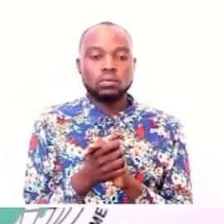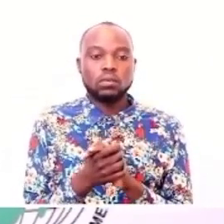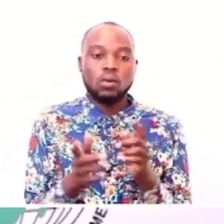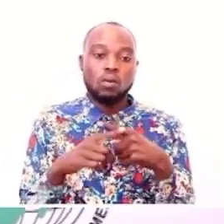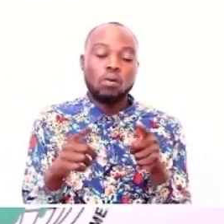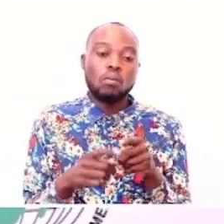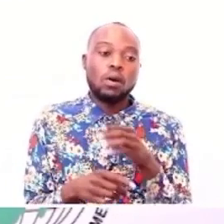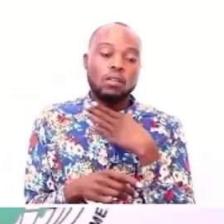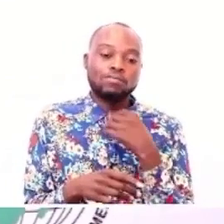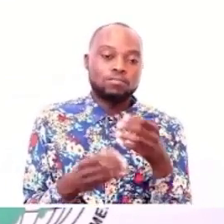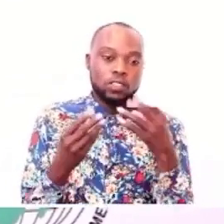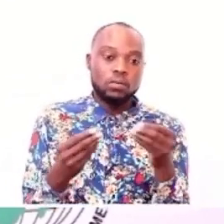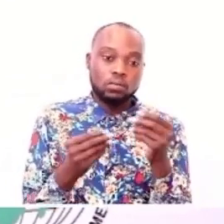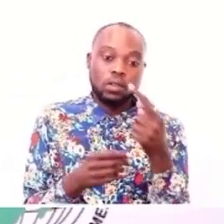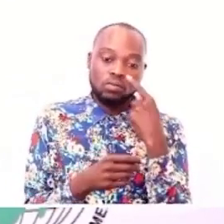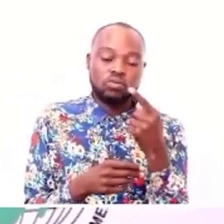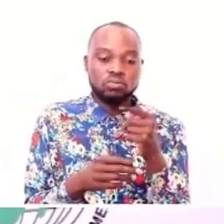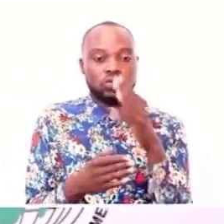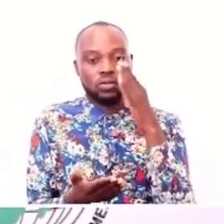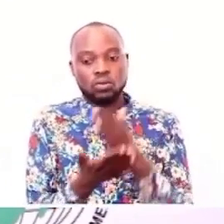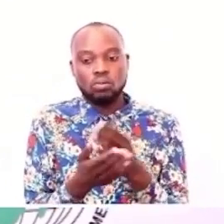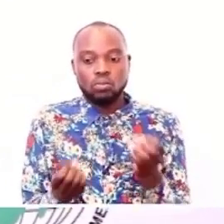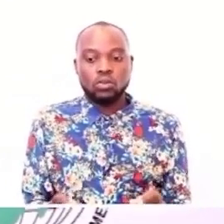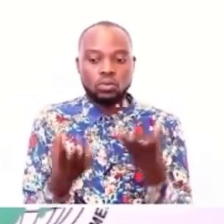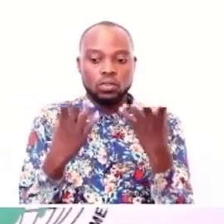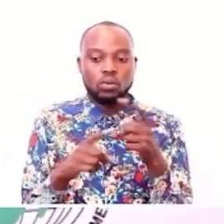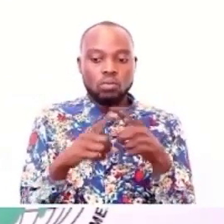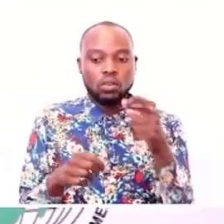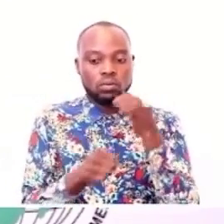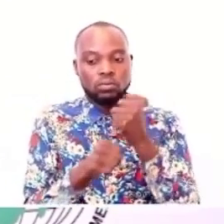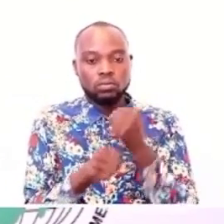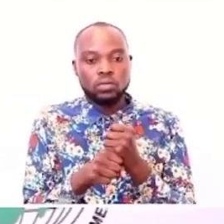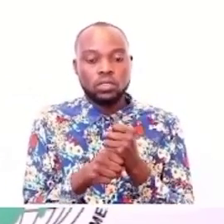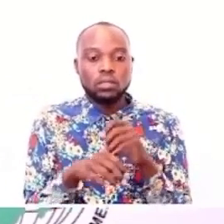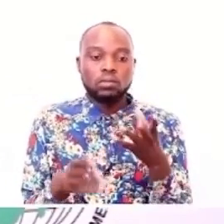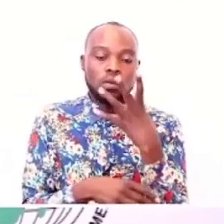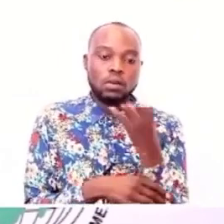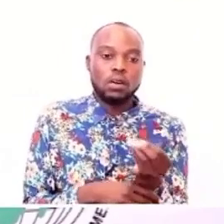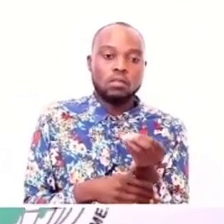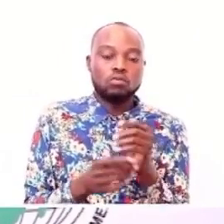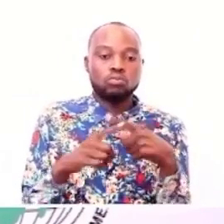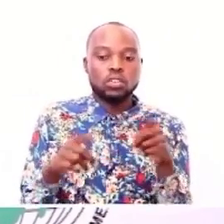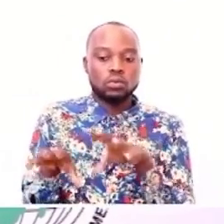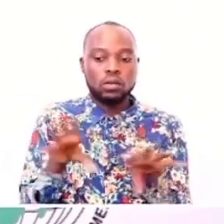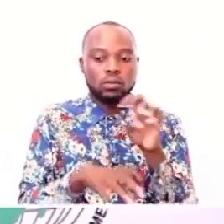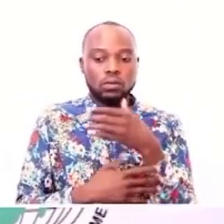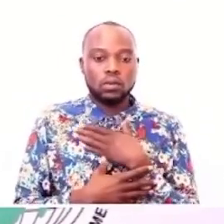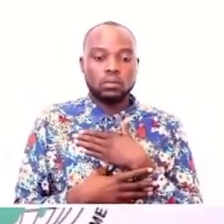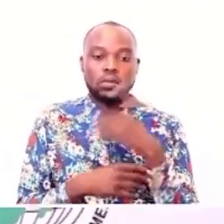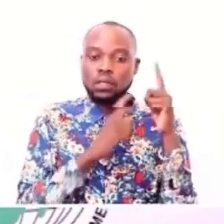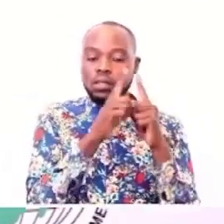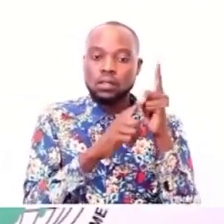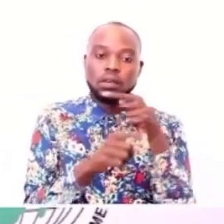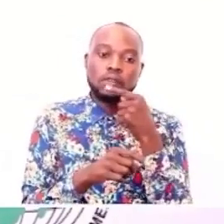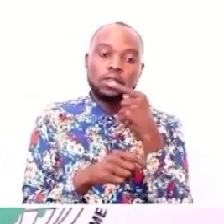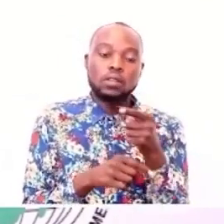to simply stop producing, using what we have and stranding our assets? I think I would say maybe